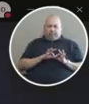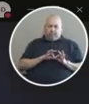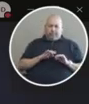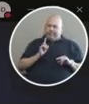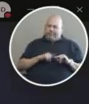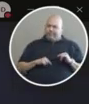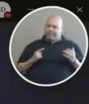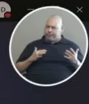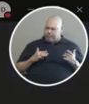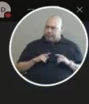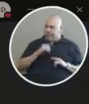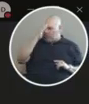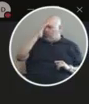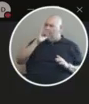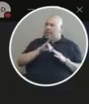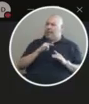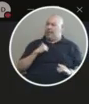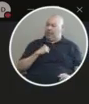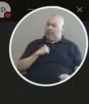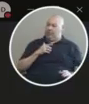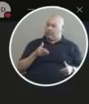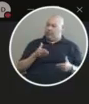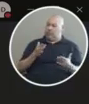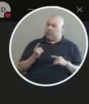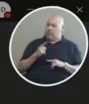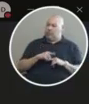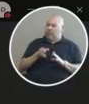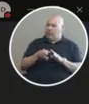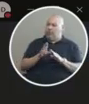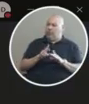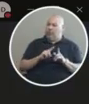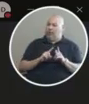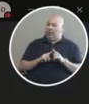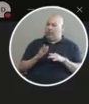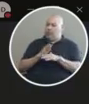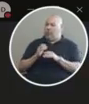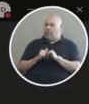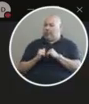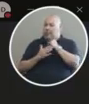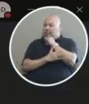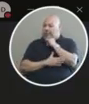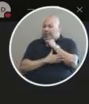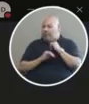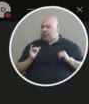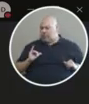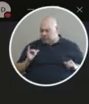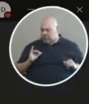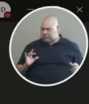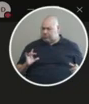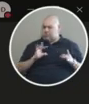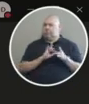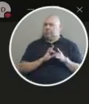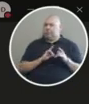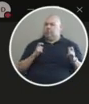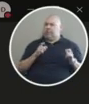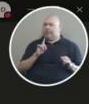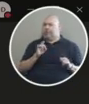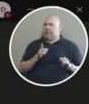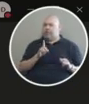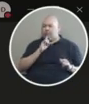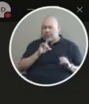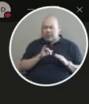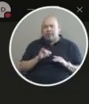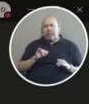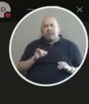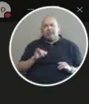couldn't wait. So we know that bringing it today for your review and then partnering with the county is a big deal, because then